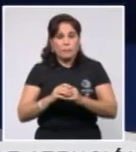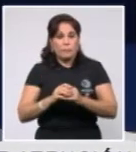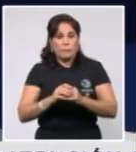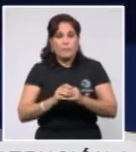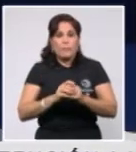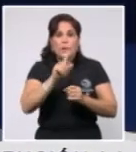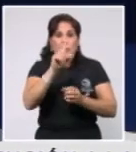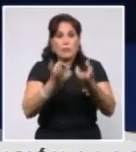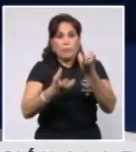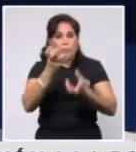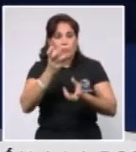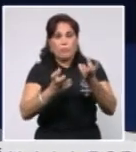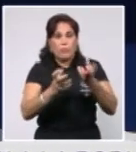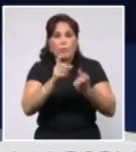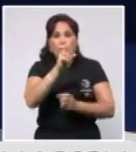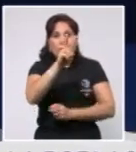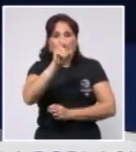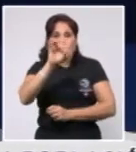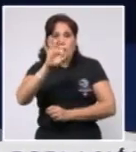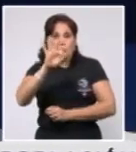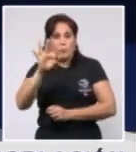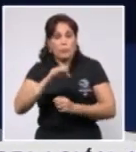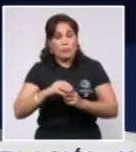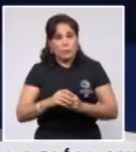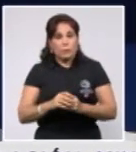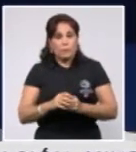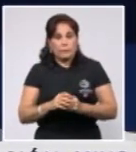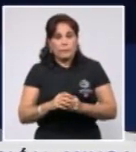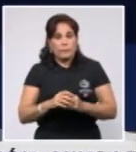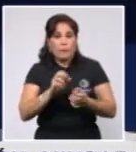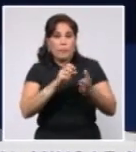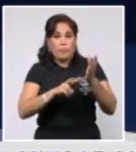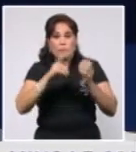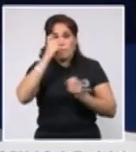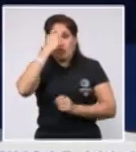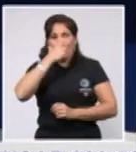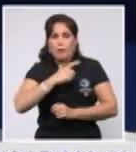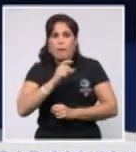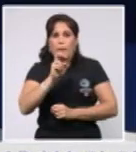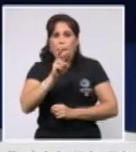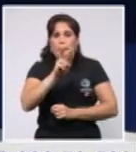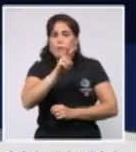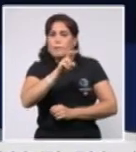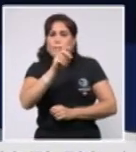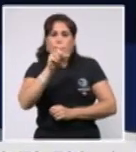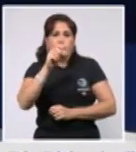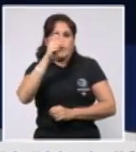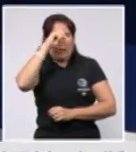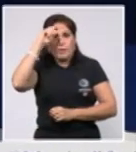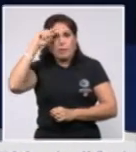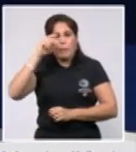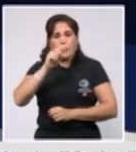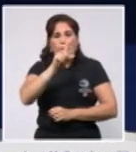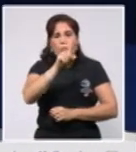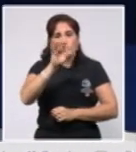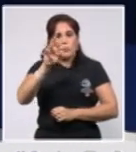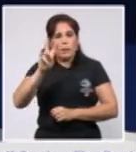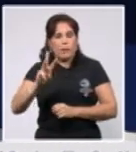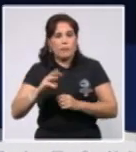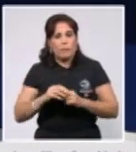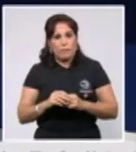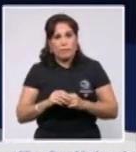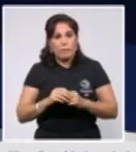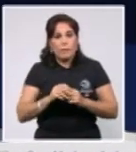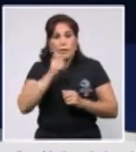Cienfuegos, 288, Villa Clara, 180, Sancti Spiritus,